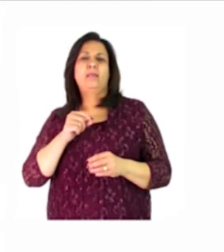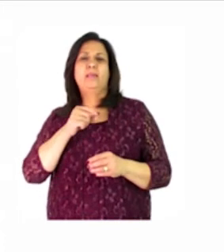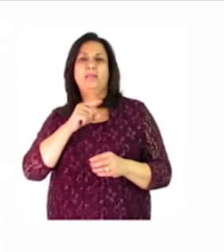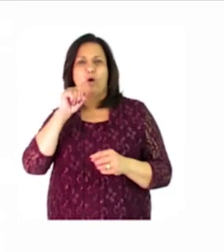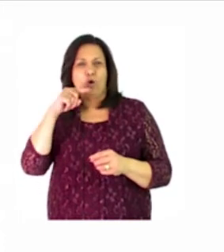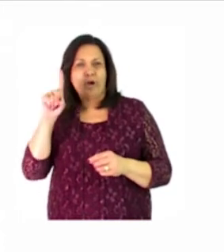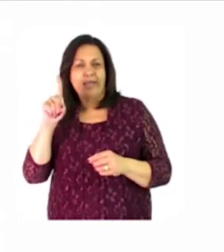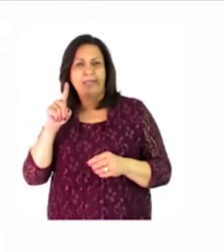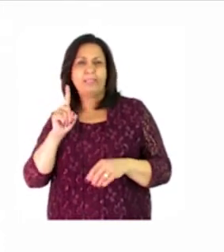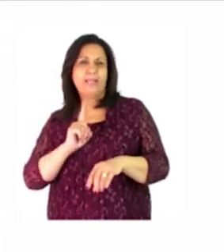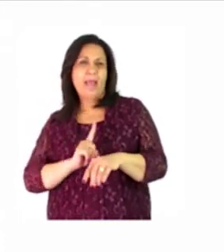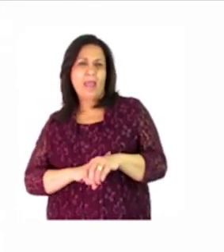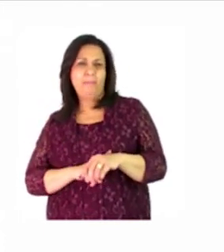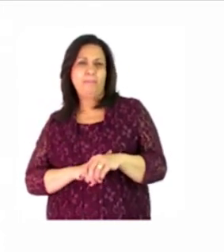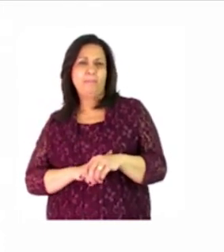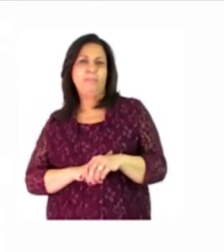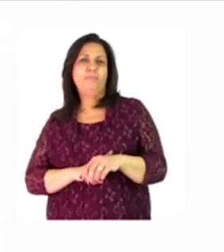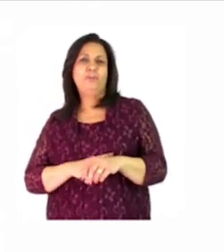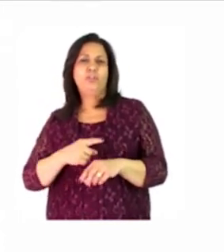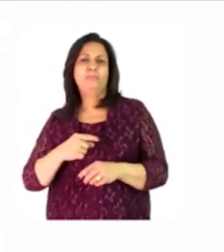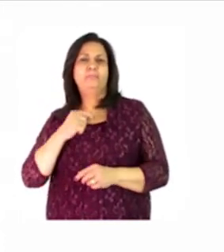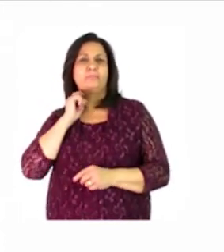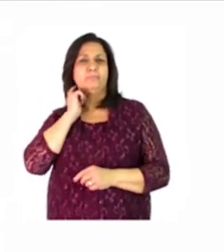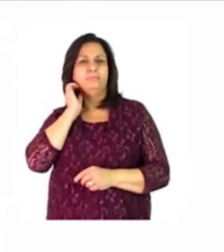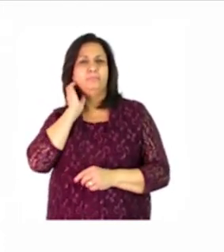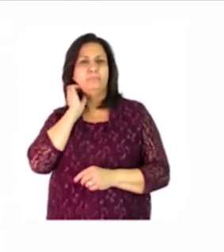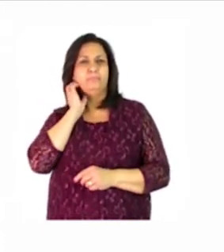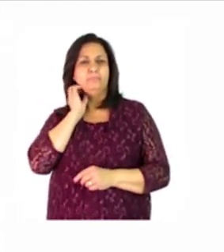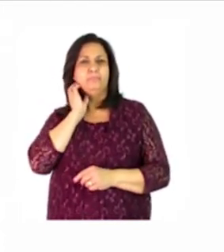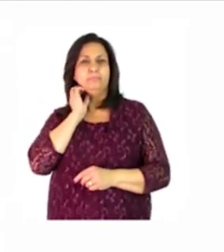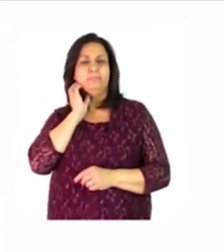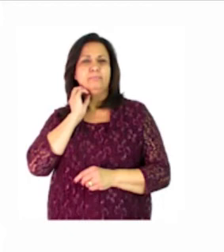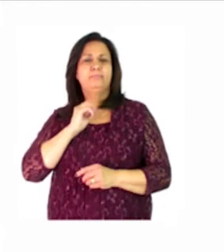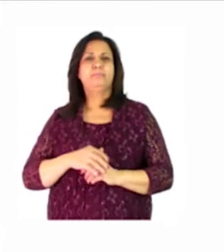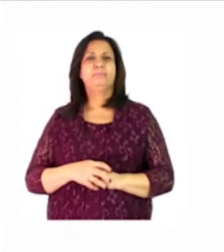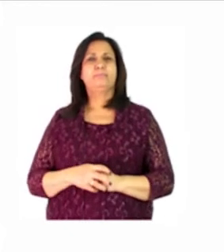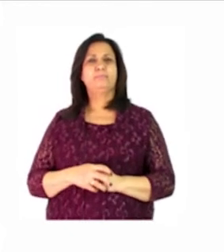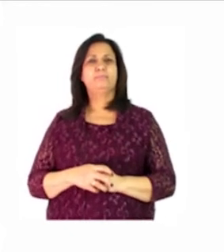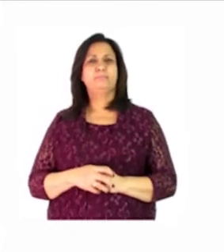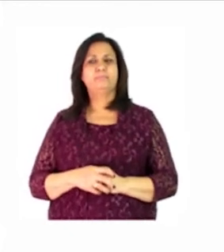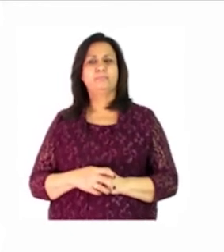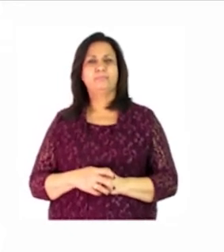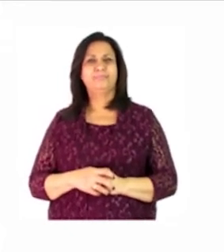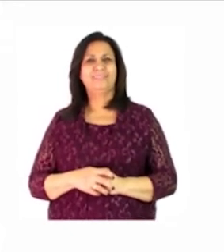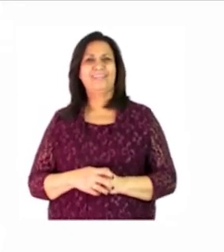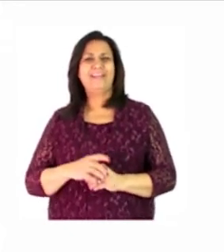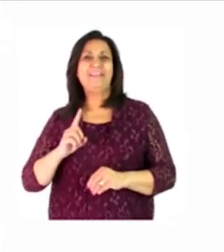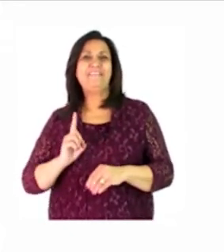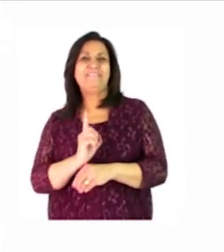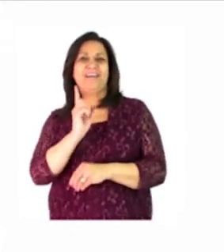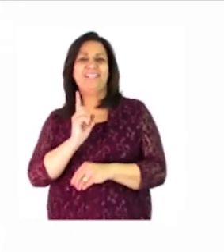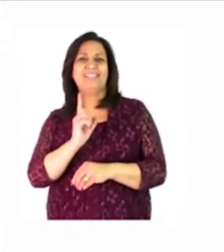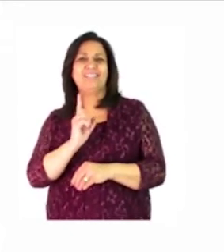clock. Telling the time is the title of the worksheet. The first clock,